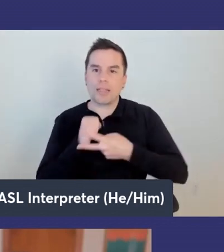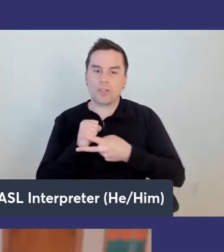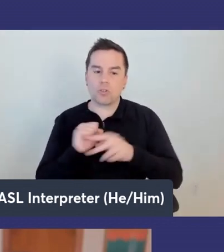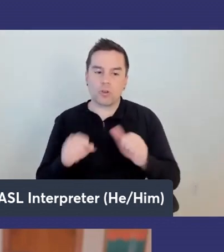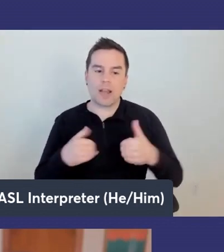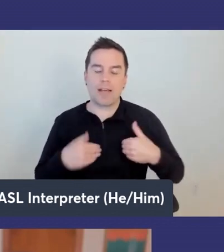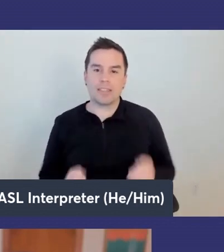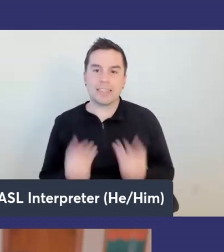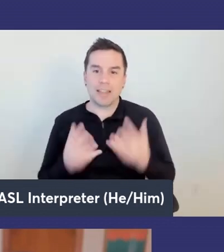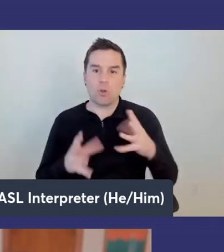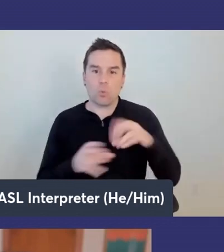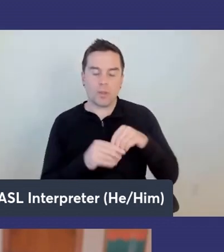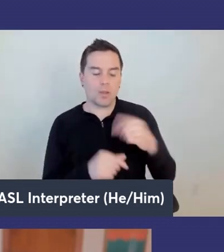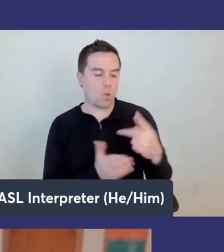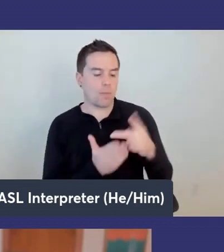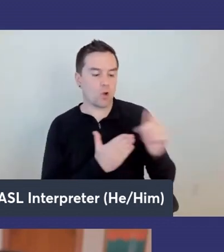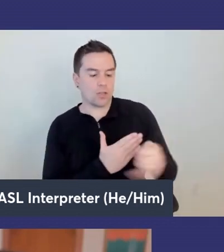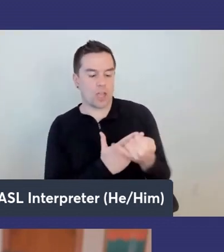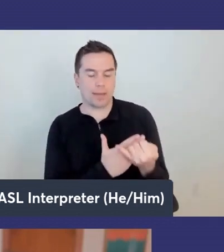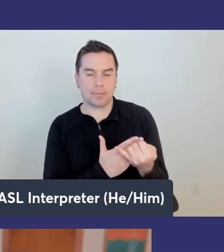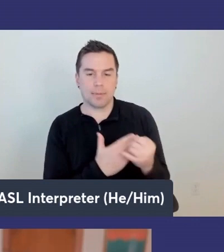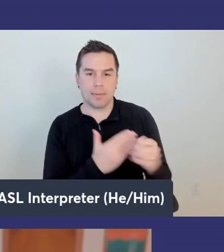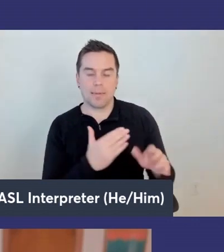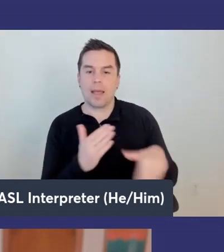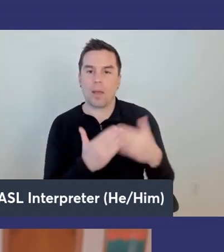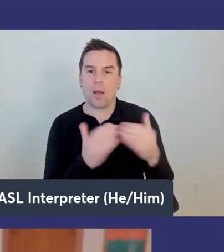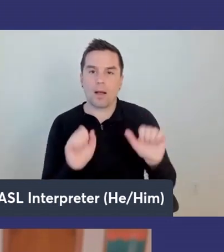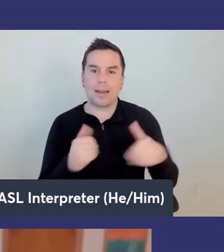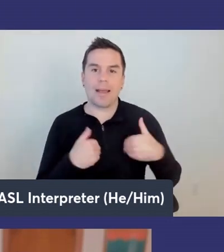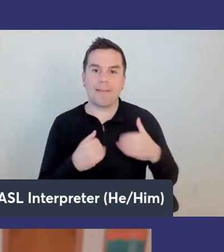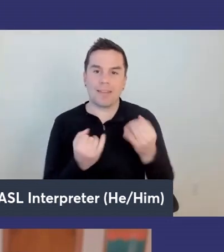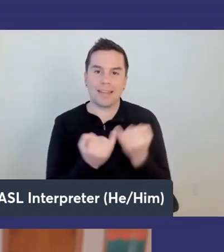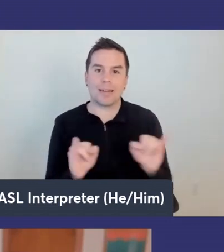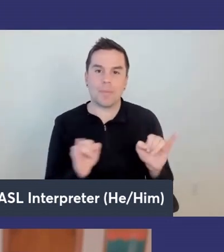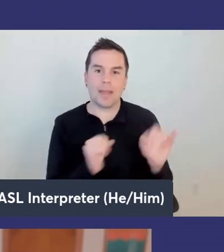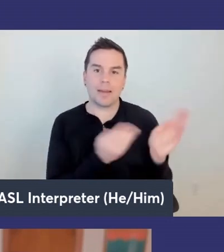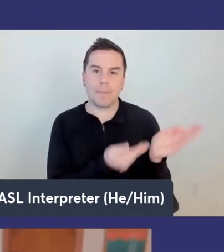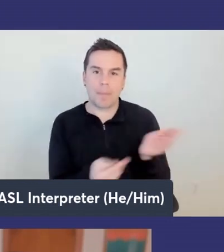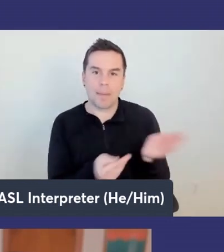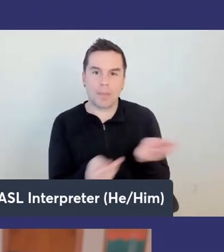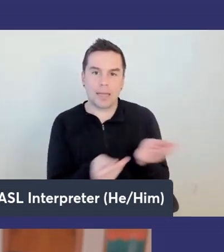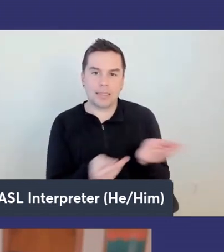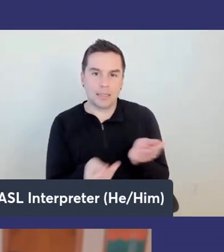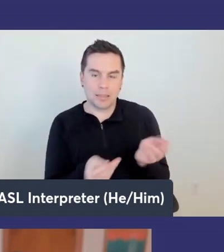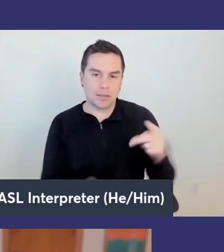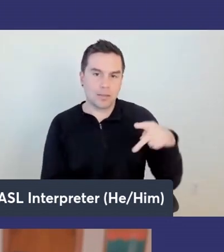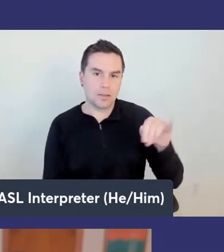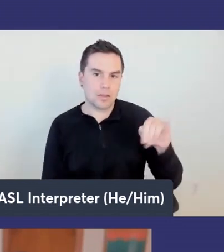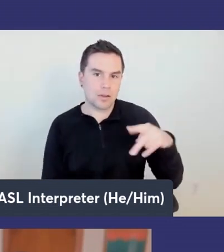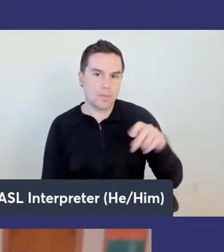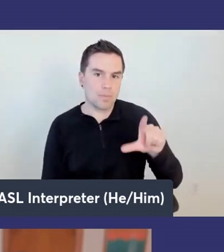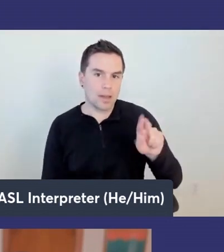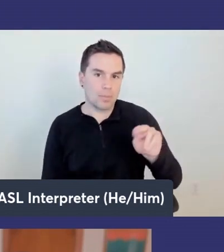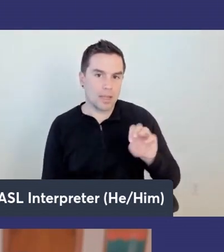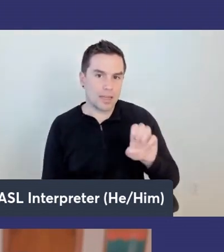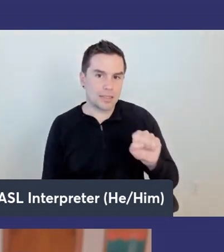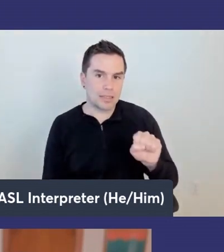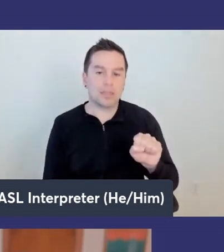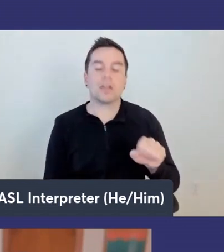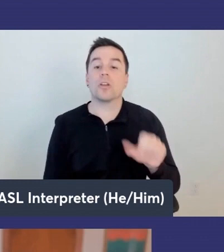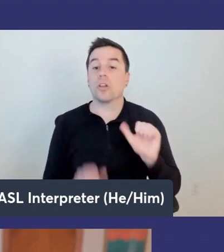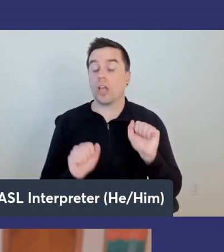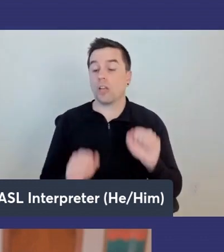single project, and they can all have independent pipelines. And we can talk about that a little bit more, but cool. From any source repository, you can launch a dev